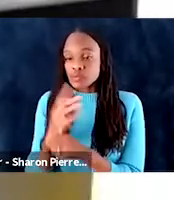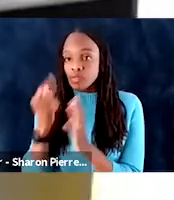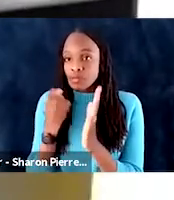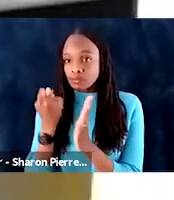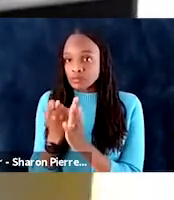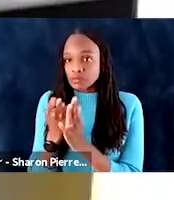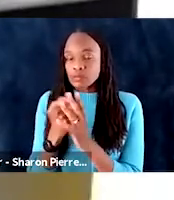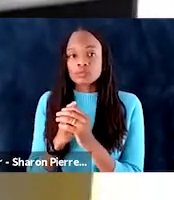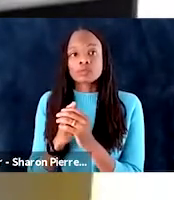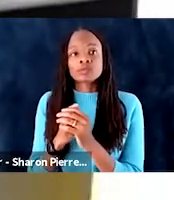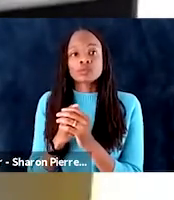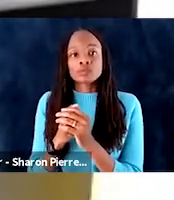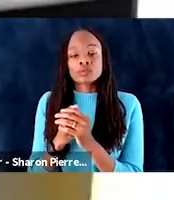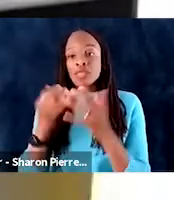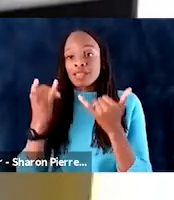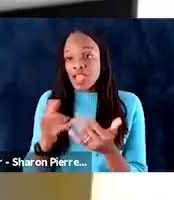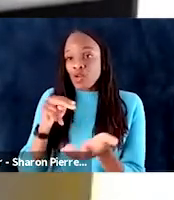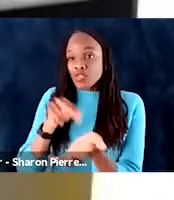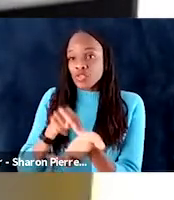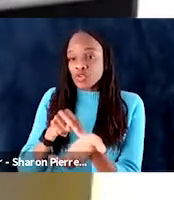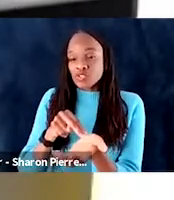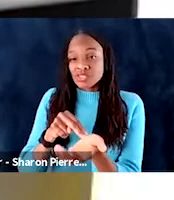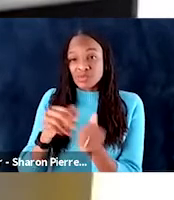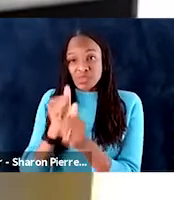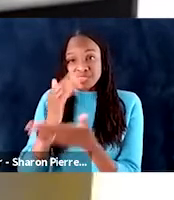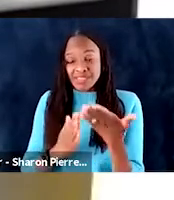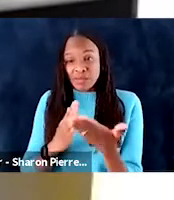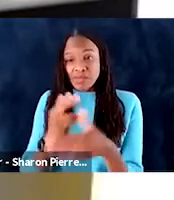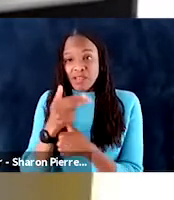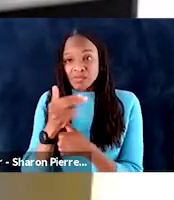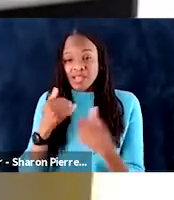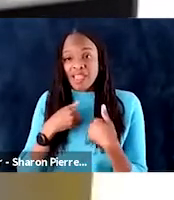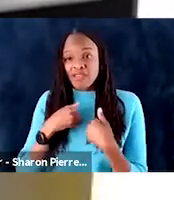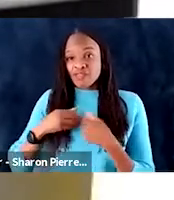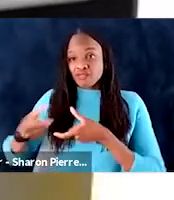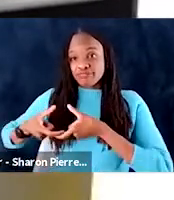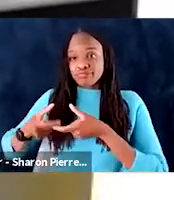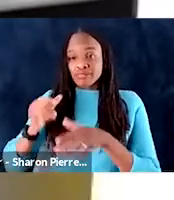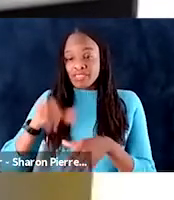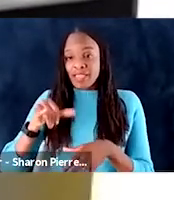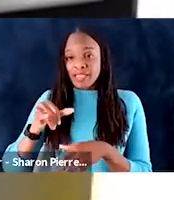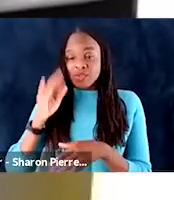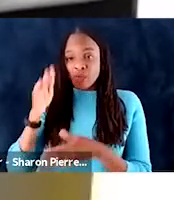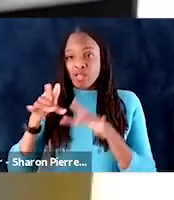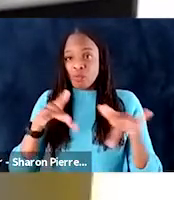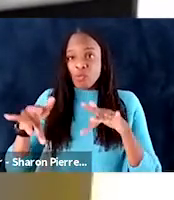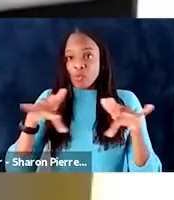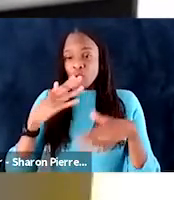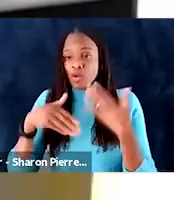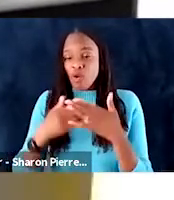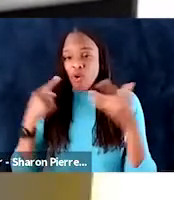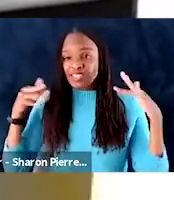time, they now have, in some hospitals, badges that record all sound and all video. So there's no